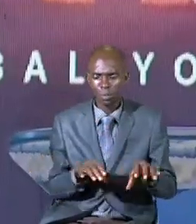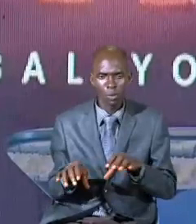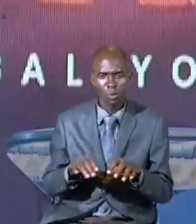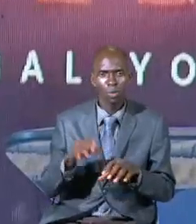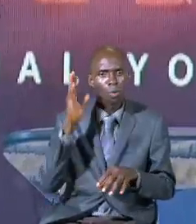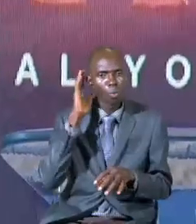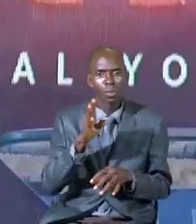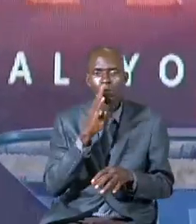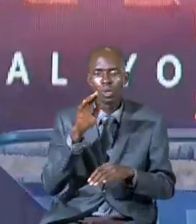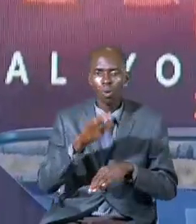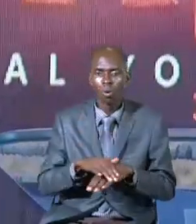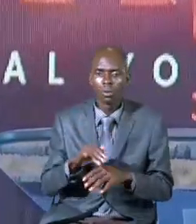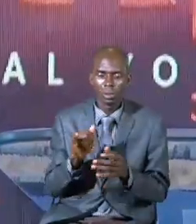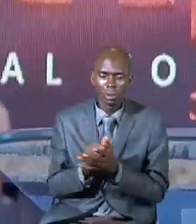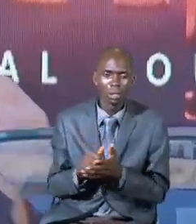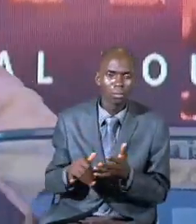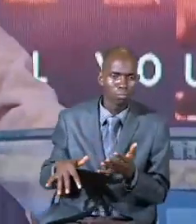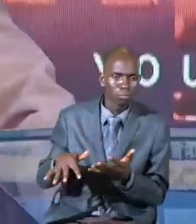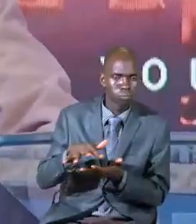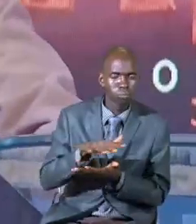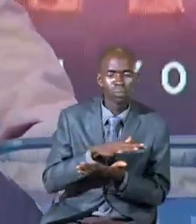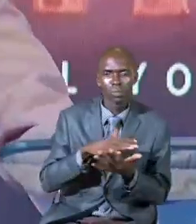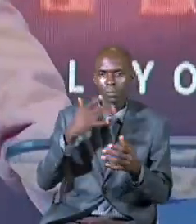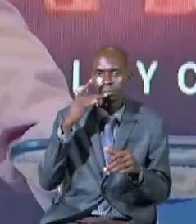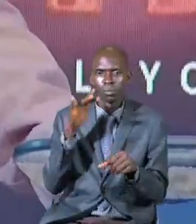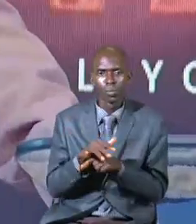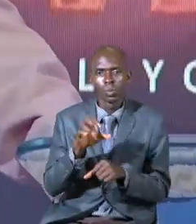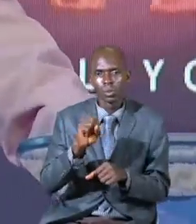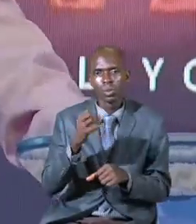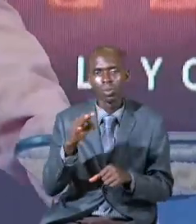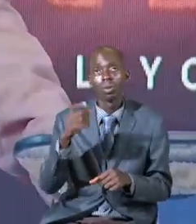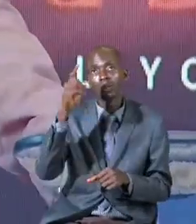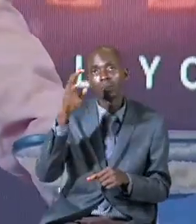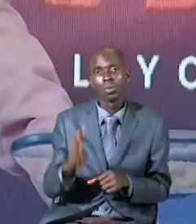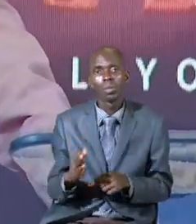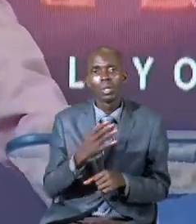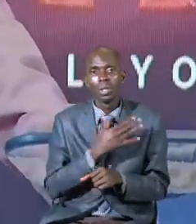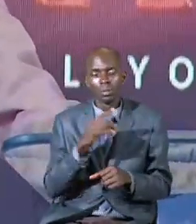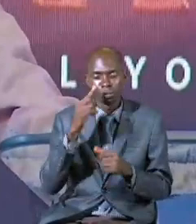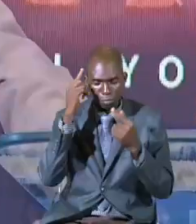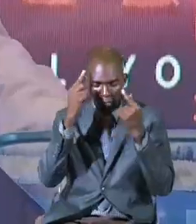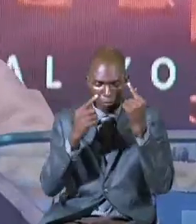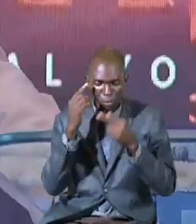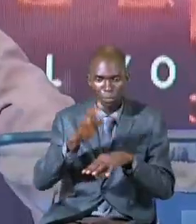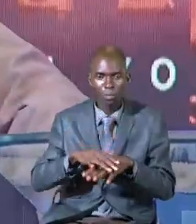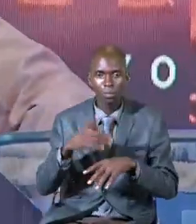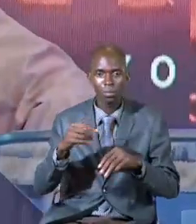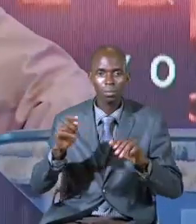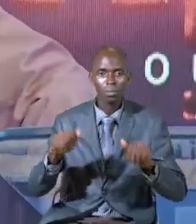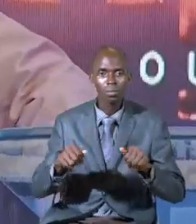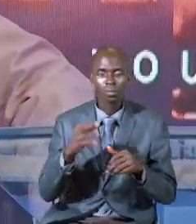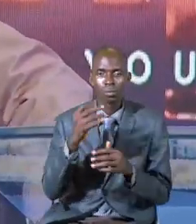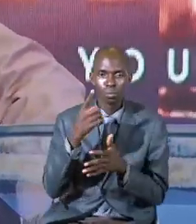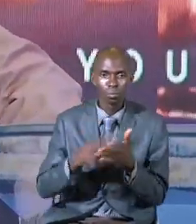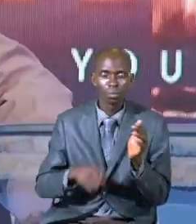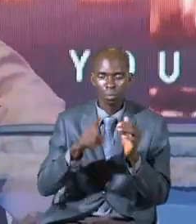God. I meditate on the possibilities of what I can do in life if I